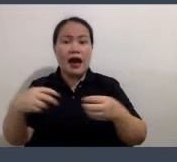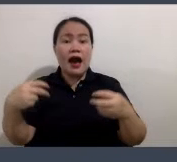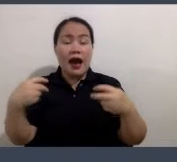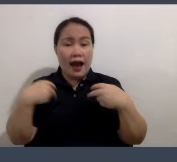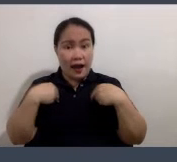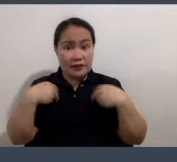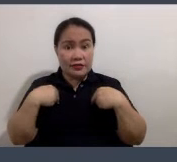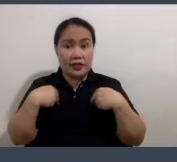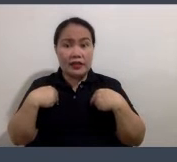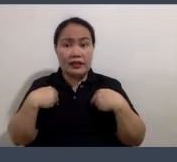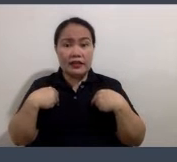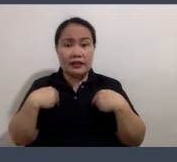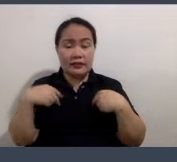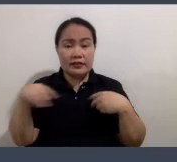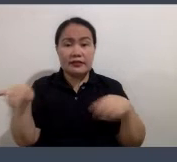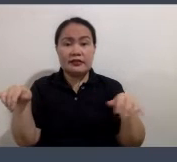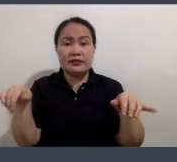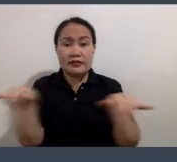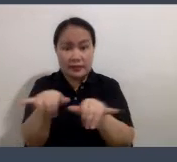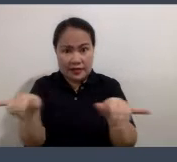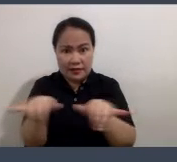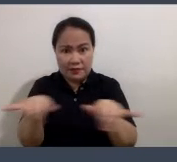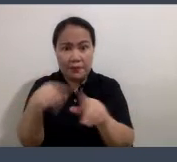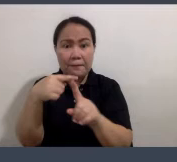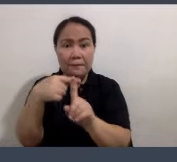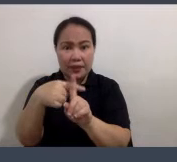palagi silang positive. Okay?